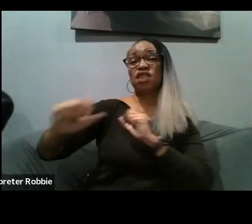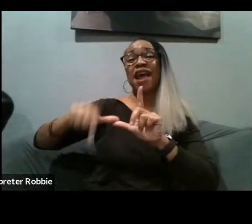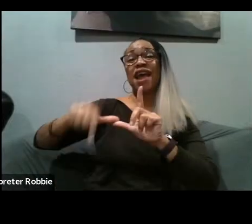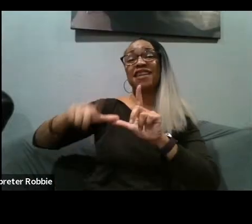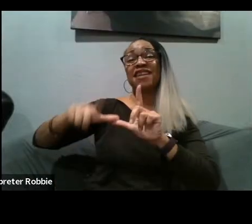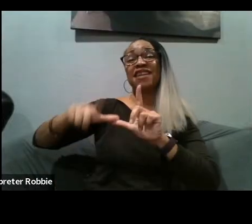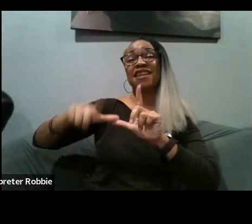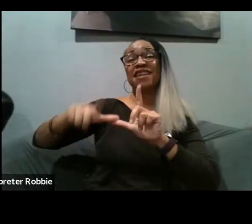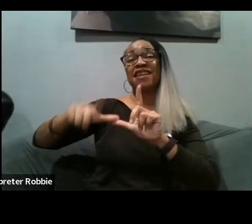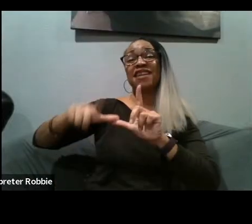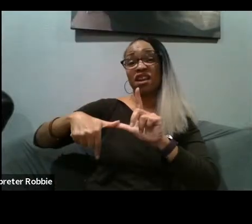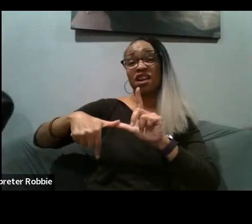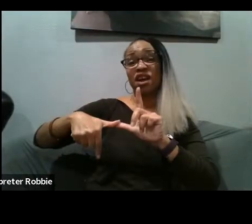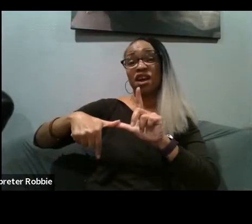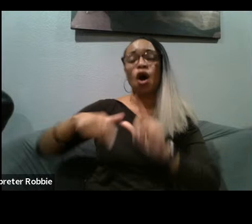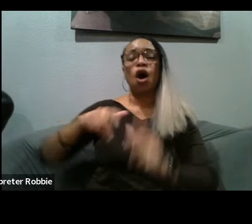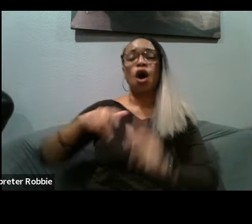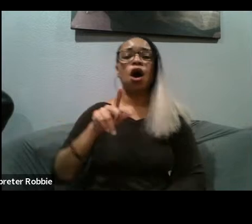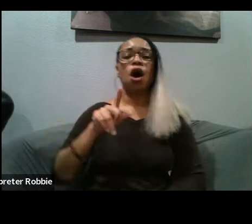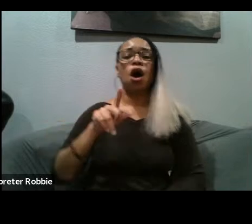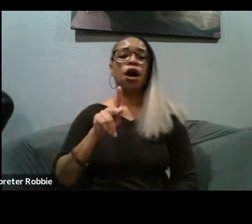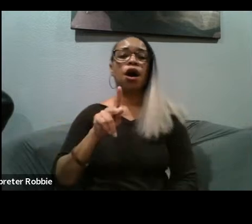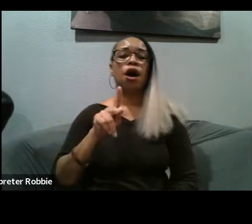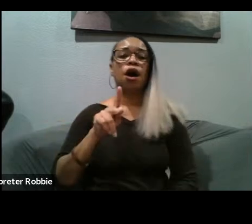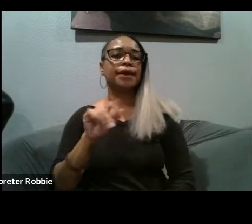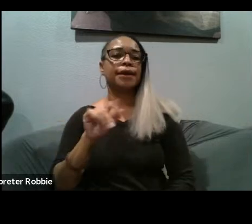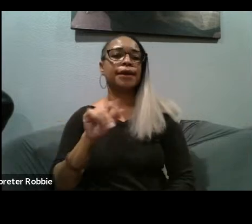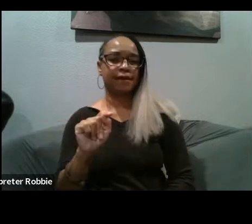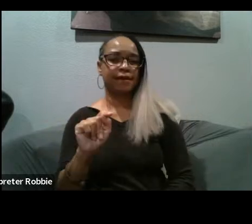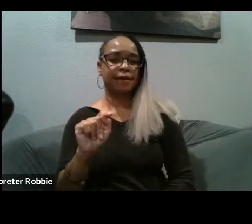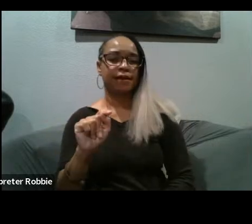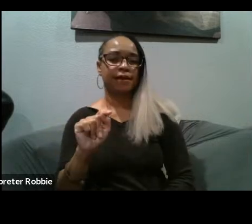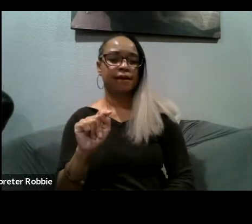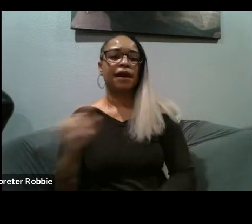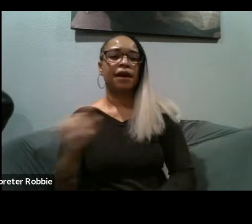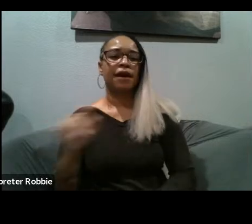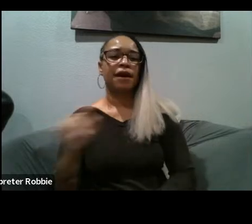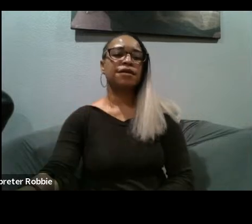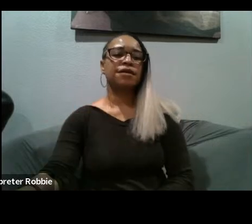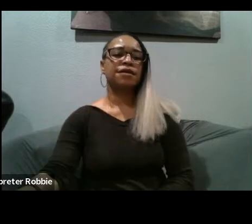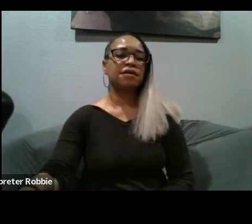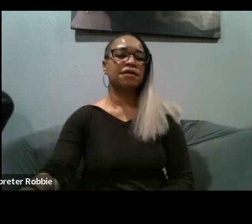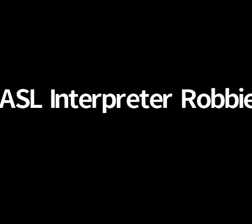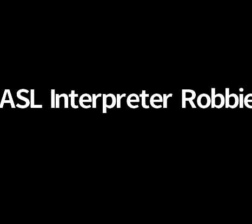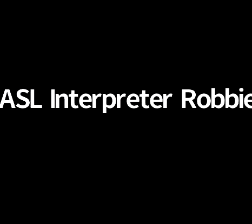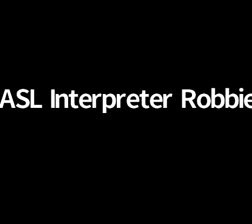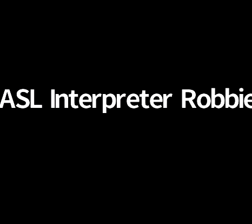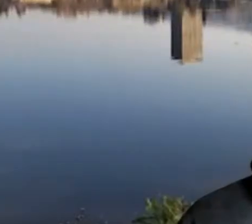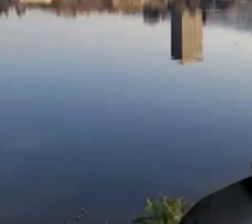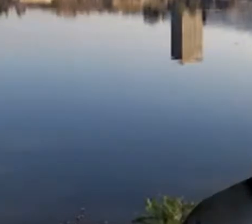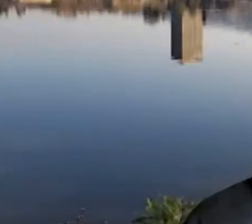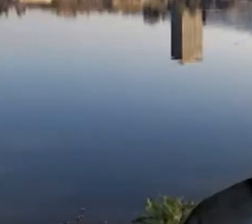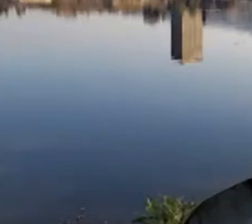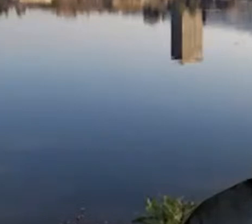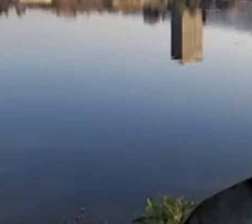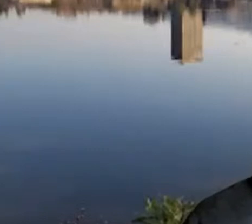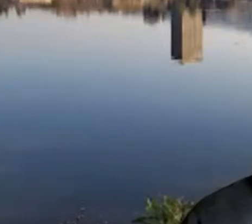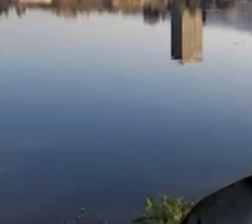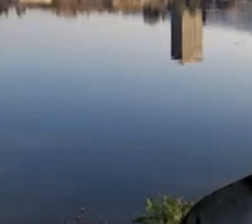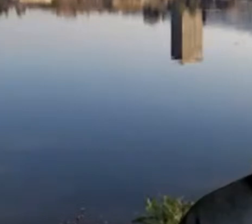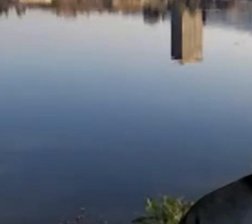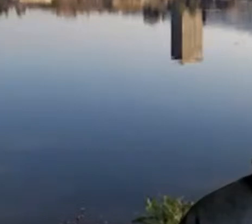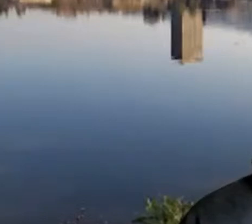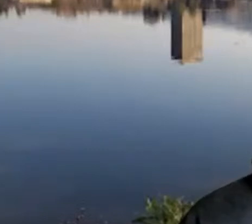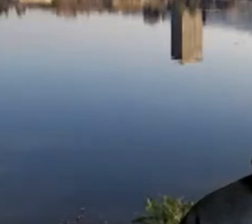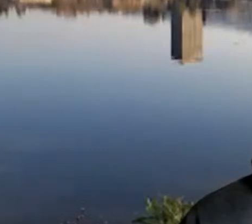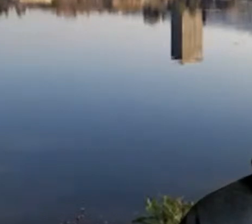COVID kits, and sending people to the FDA website so that they can check on their test kits to